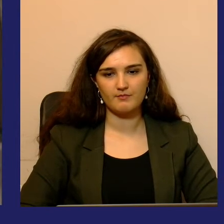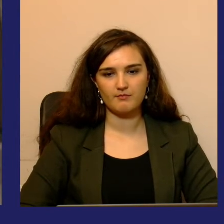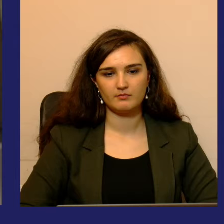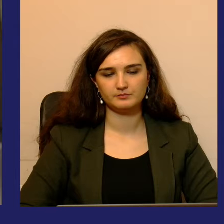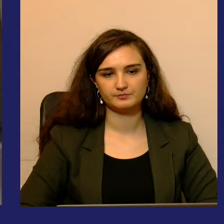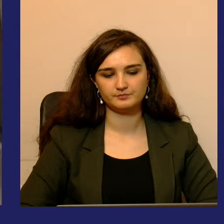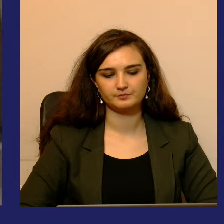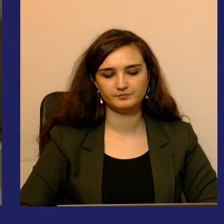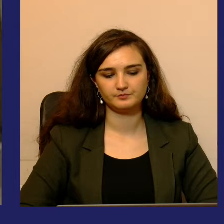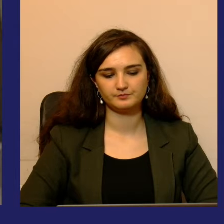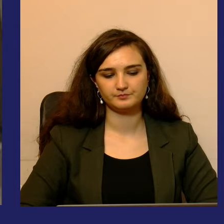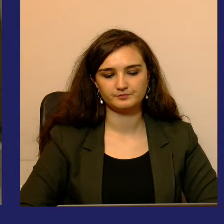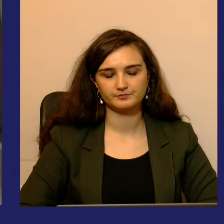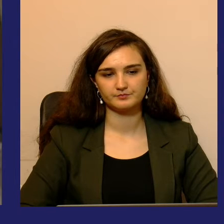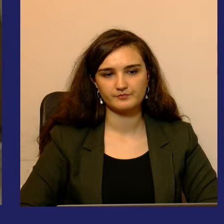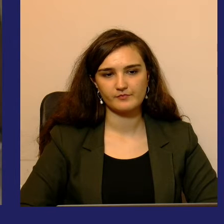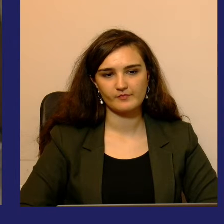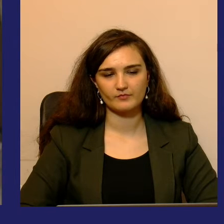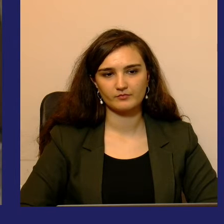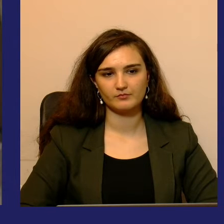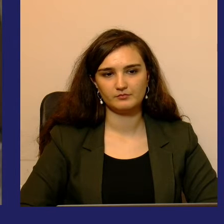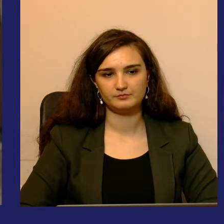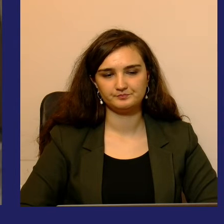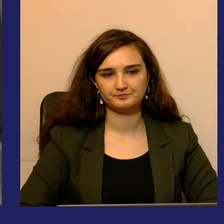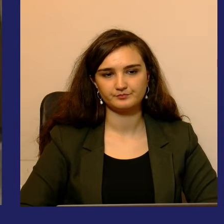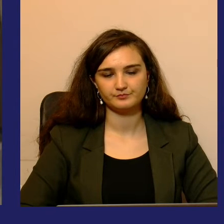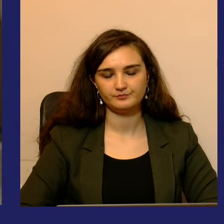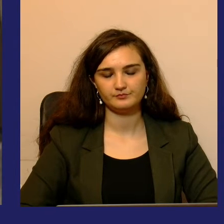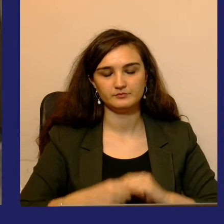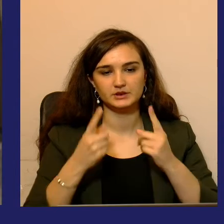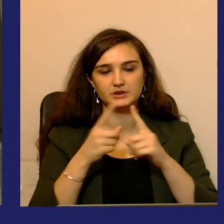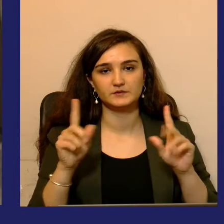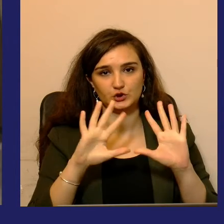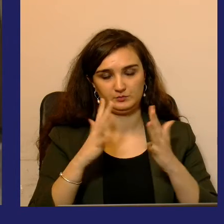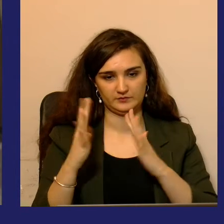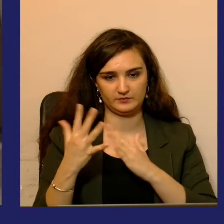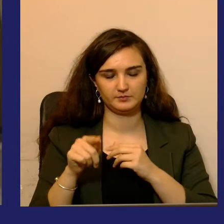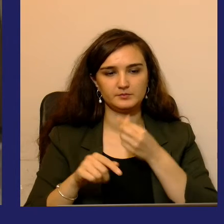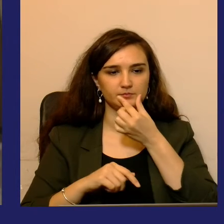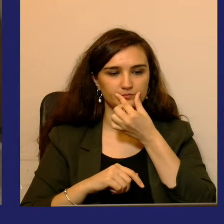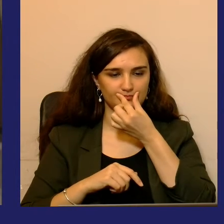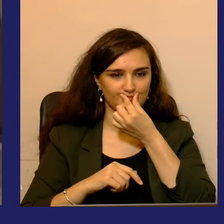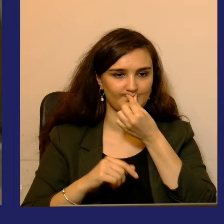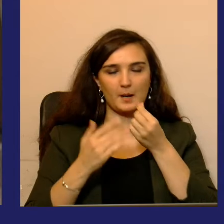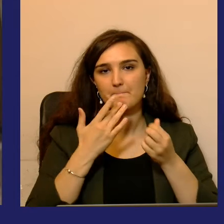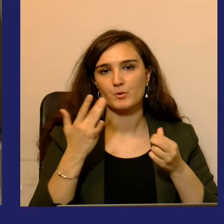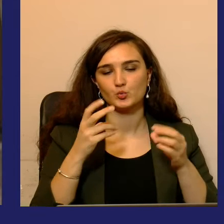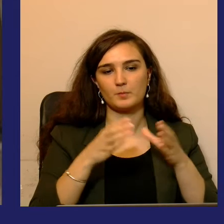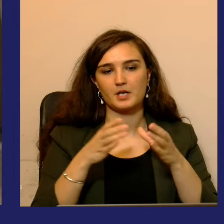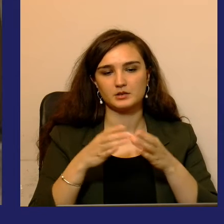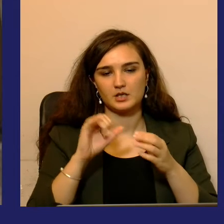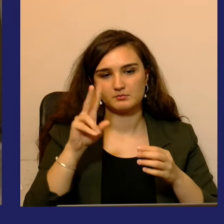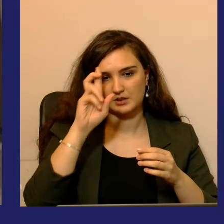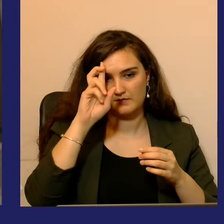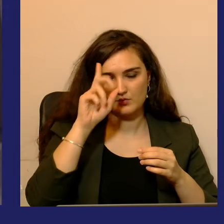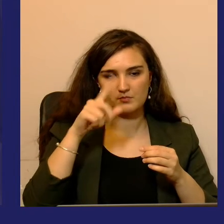are there other cases? So you have these cases of the government, the political party claiming that aid